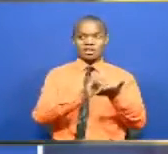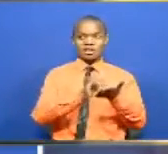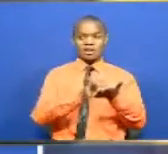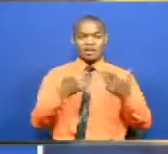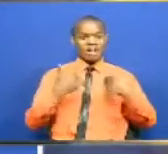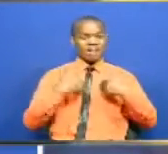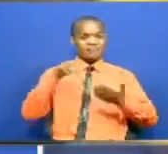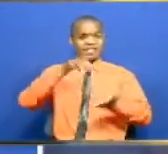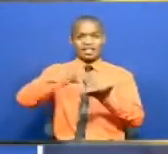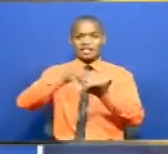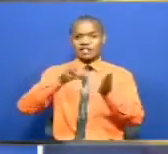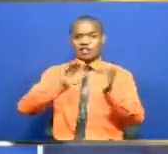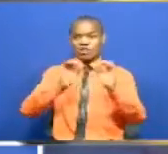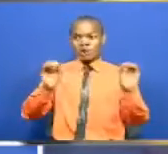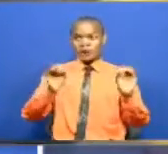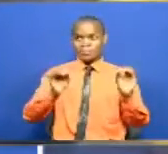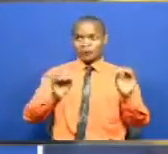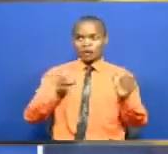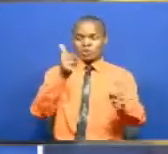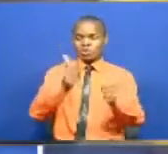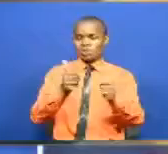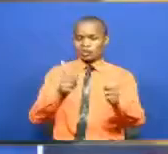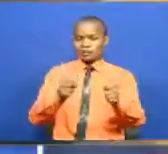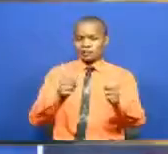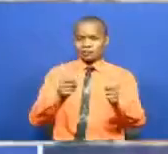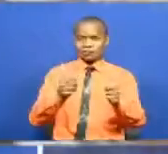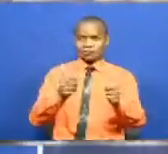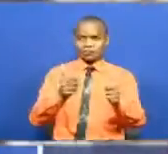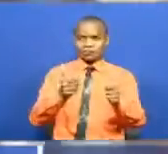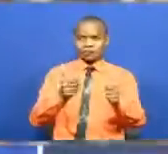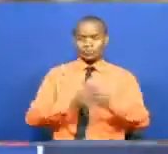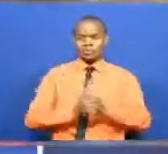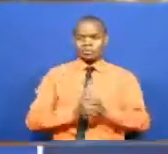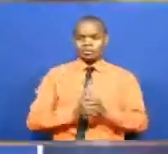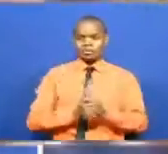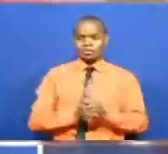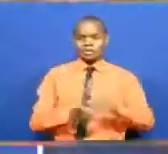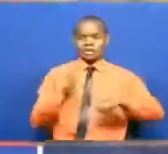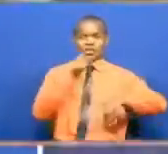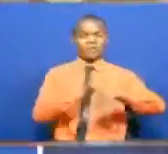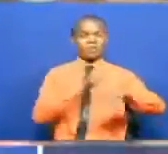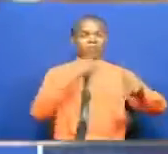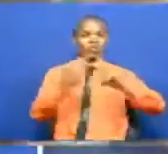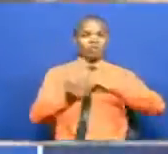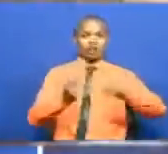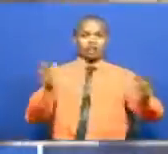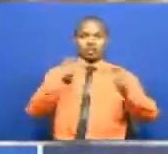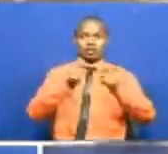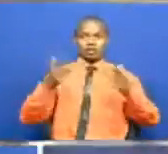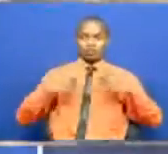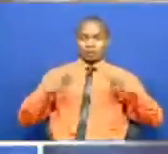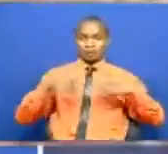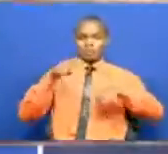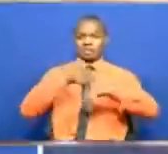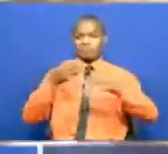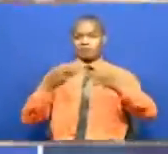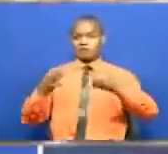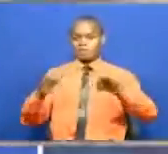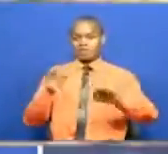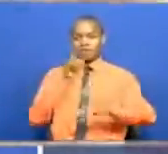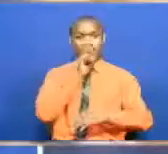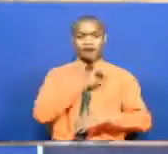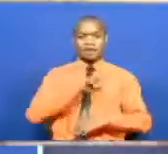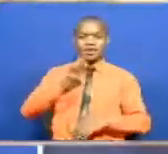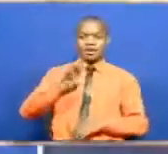charge in the manner in which it was intended by the police. Akihutubia wanahabari baada ya kuachiliwa huru, Malala alidai